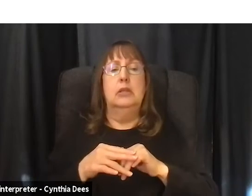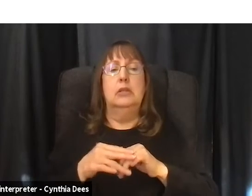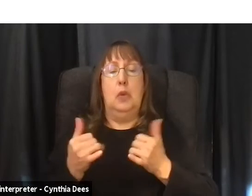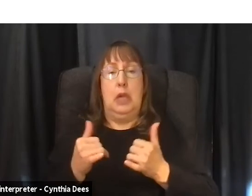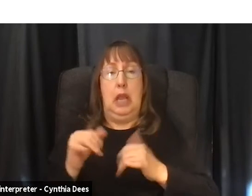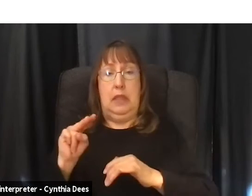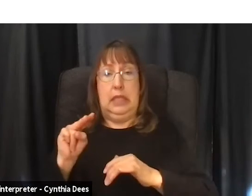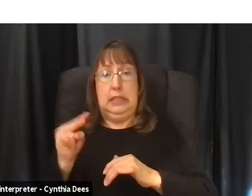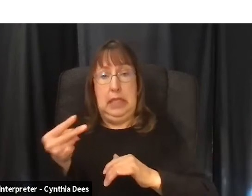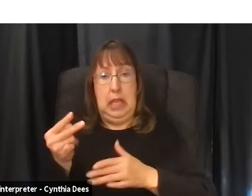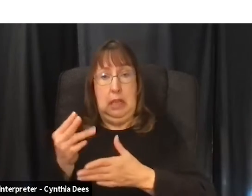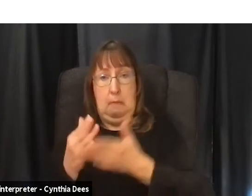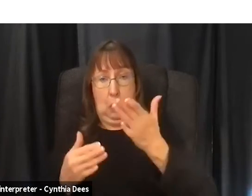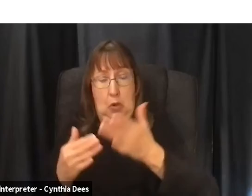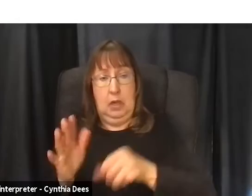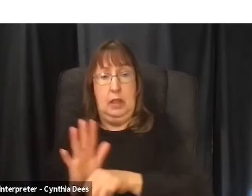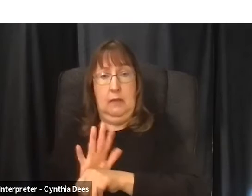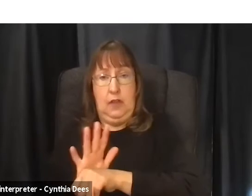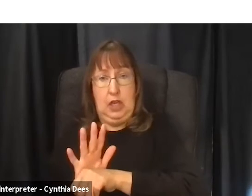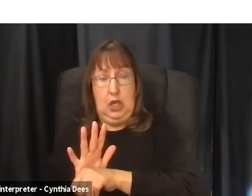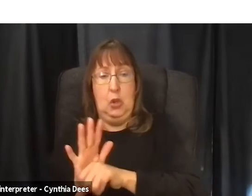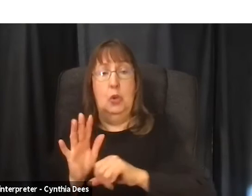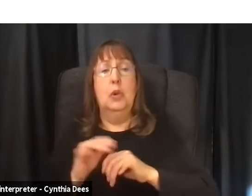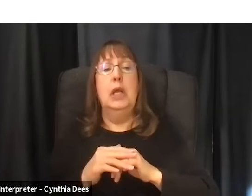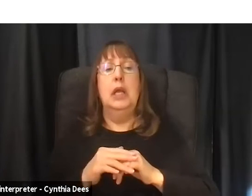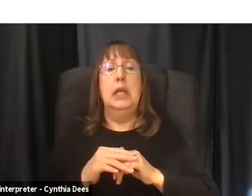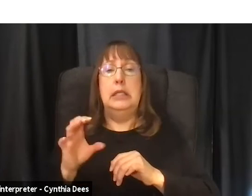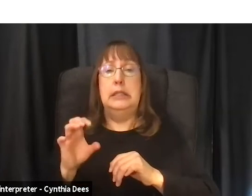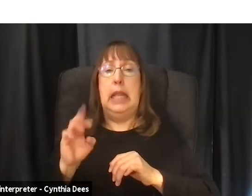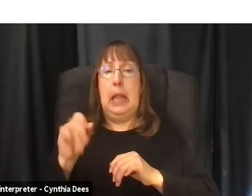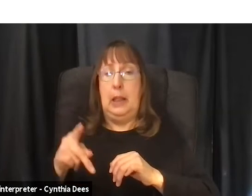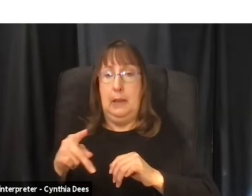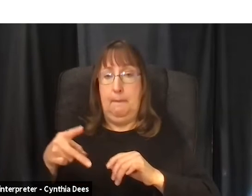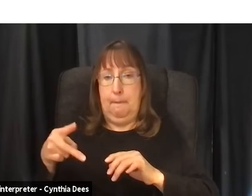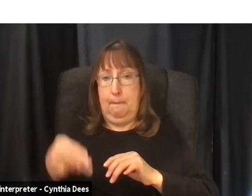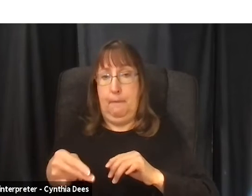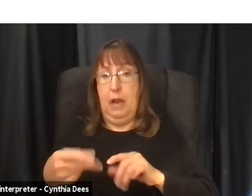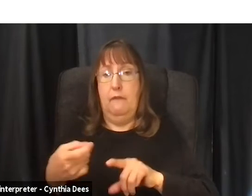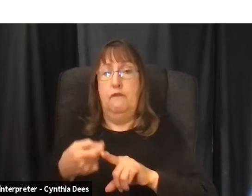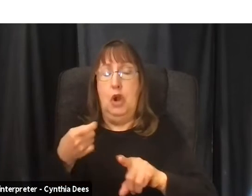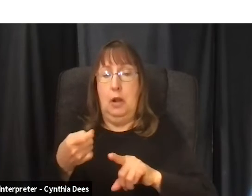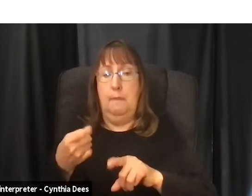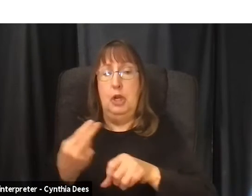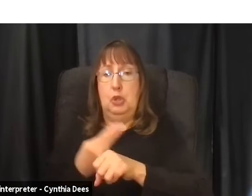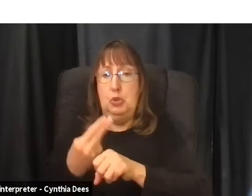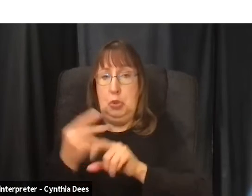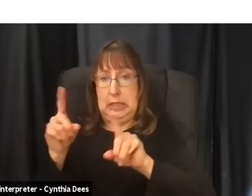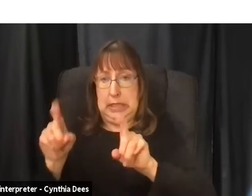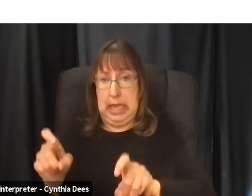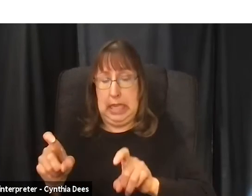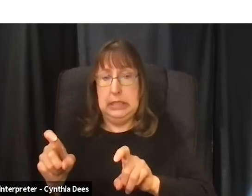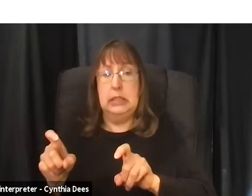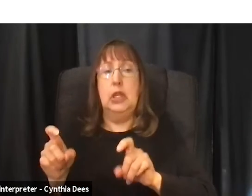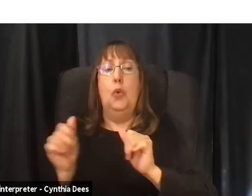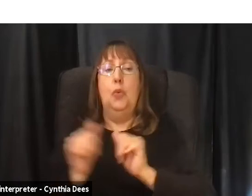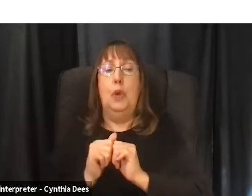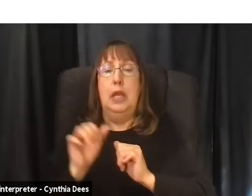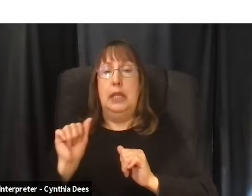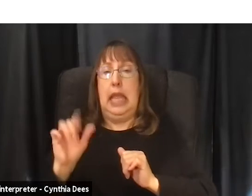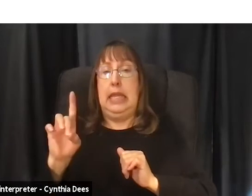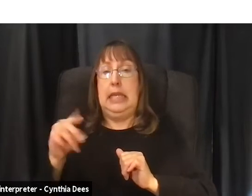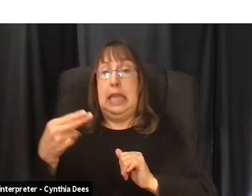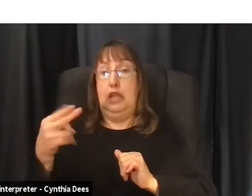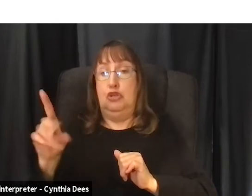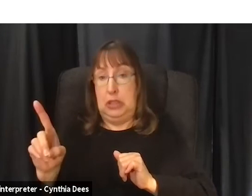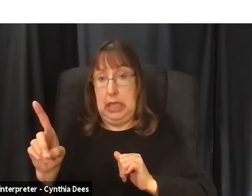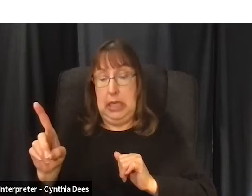of the video is a clip from a user test with a user who has ADHD. And